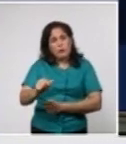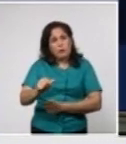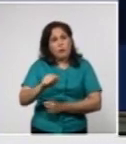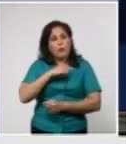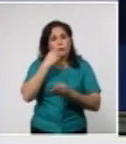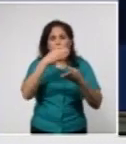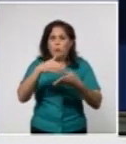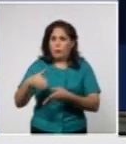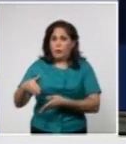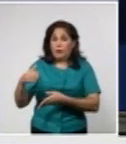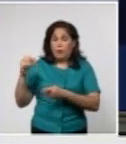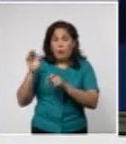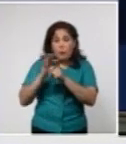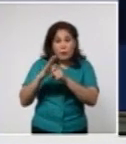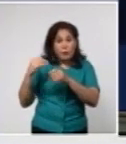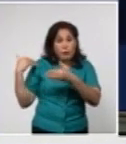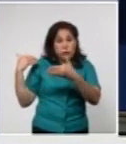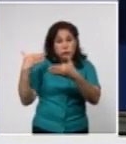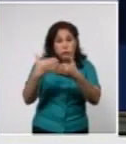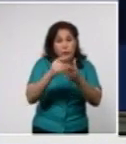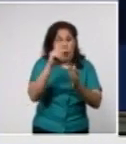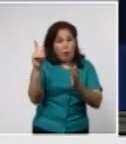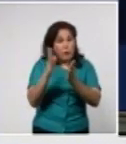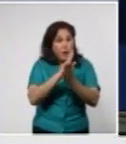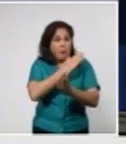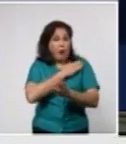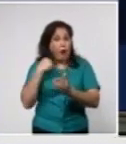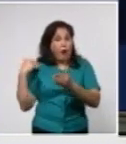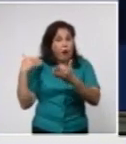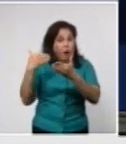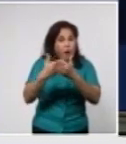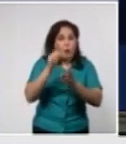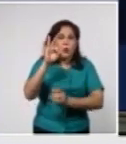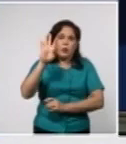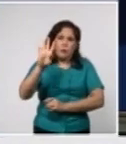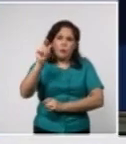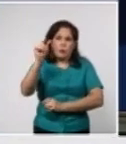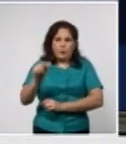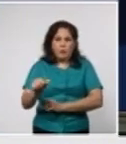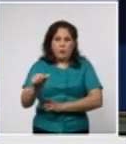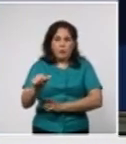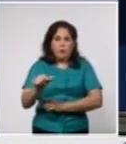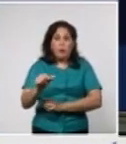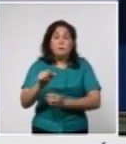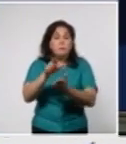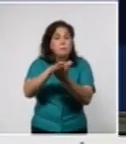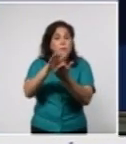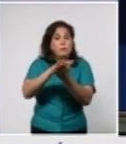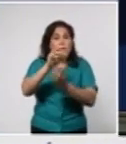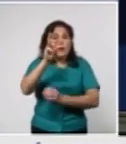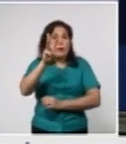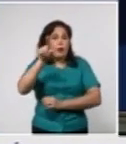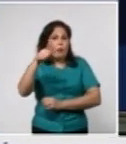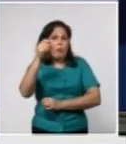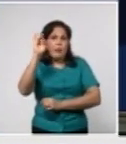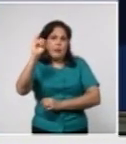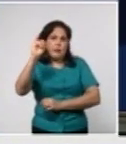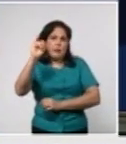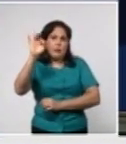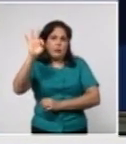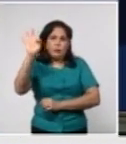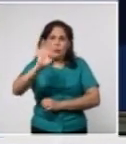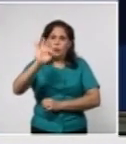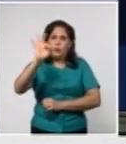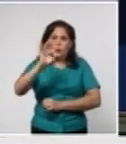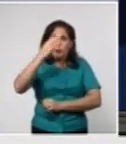death of 84 people as a result of this disease in our country, for a